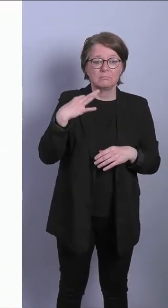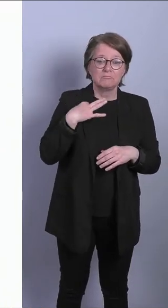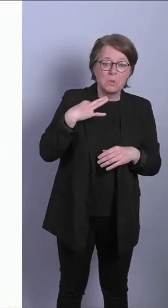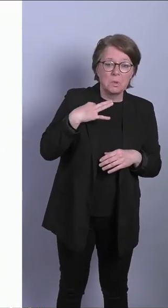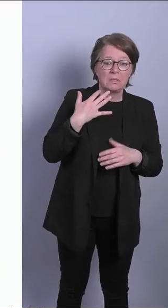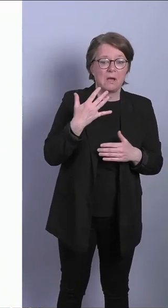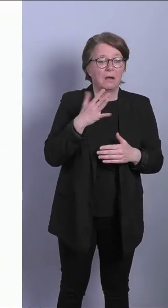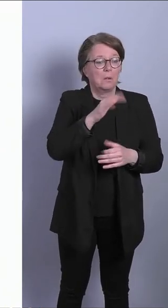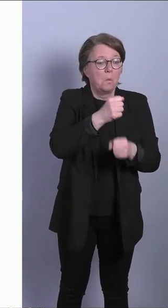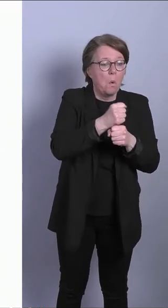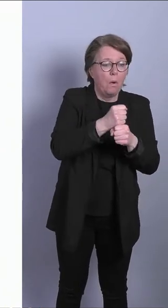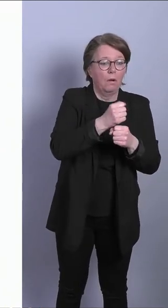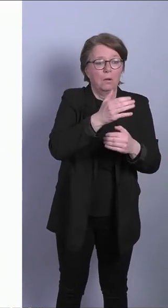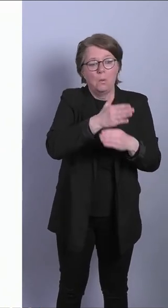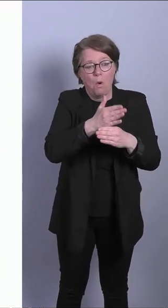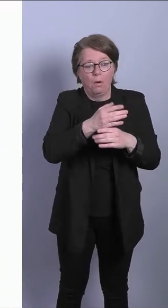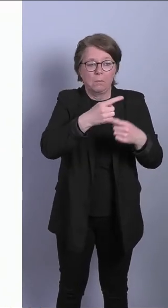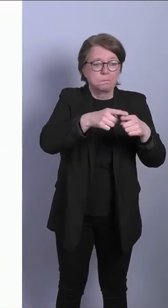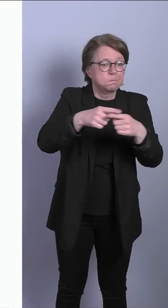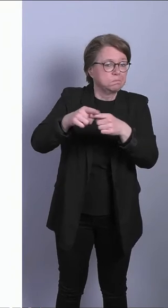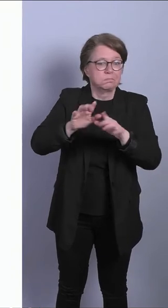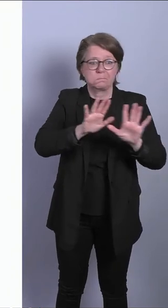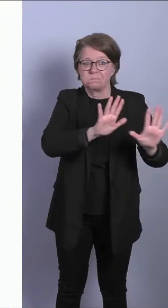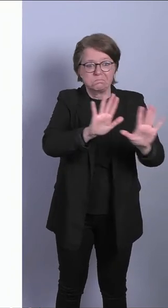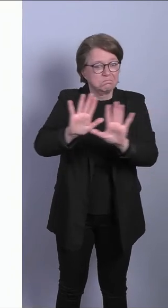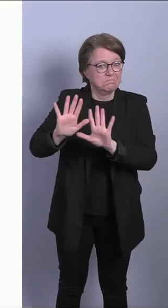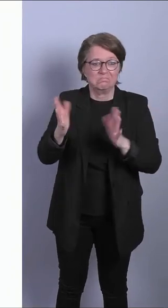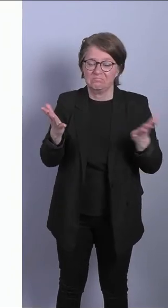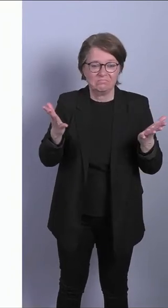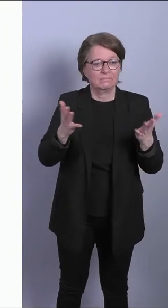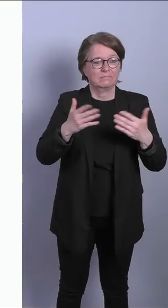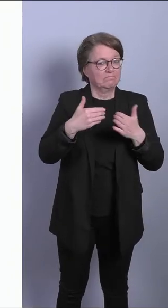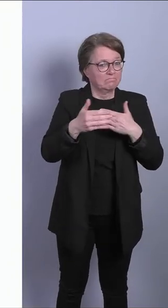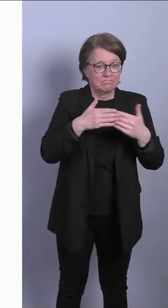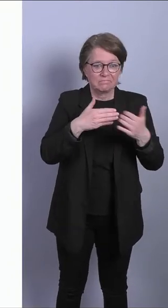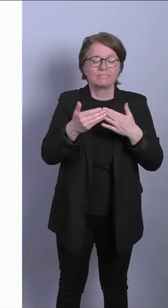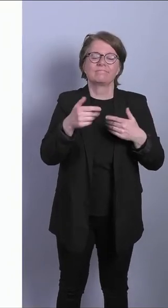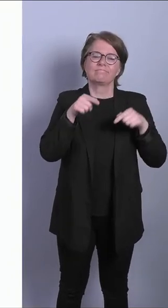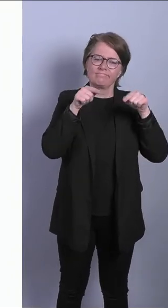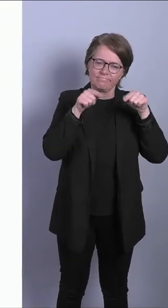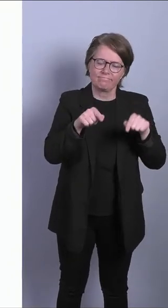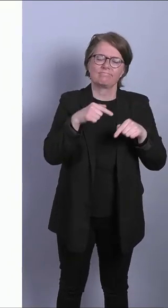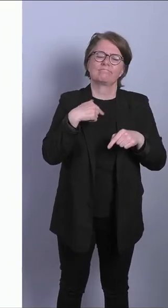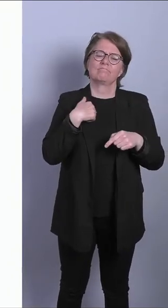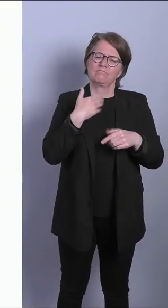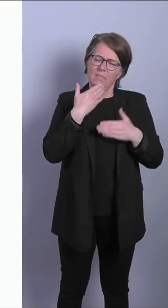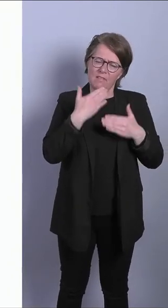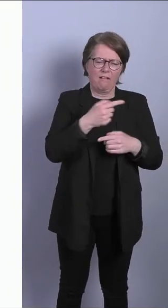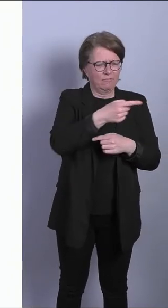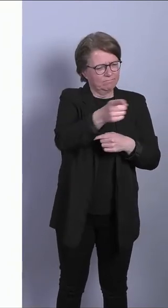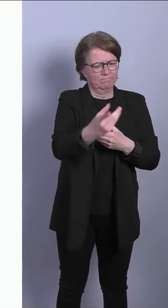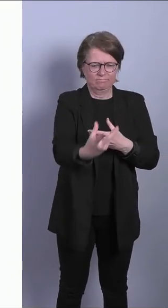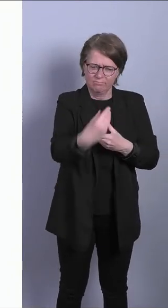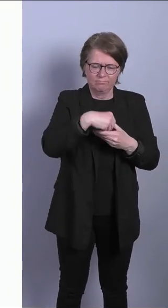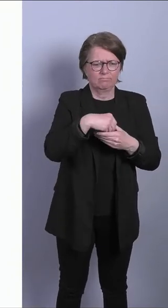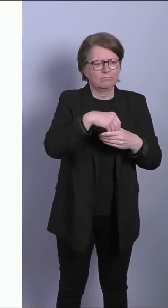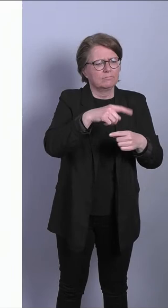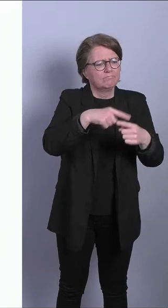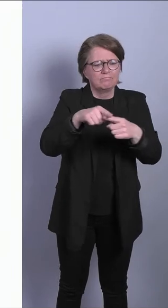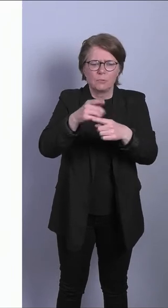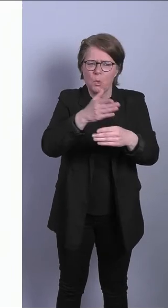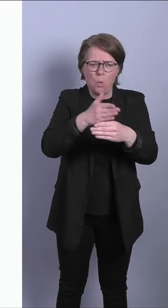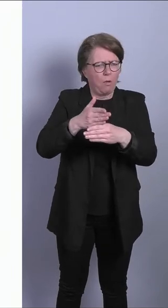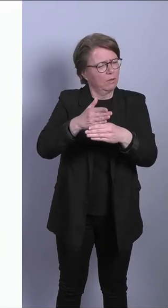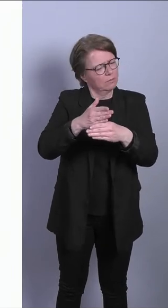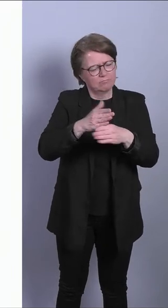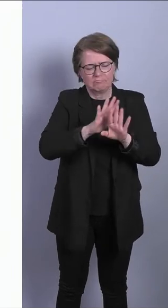grateful to you. But whatever job or whatever role you take, please also take a moment to notice the athletes when they